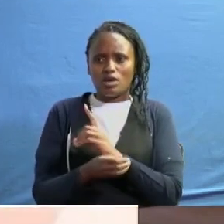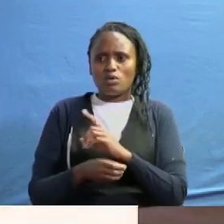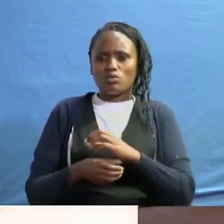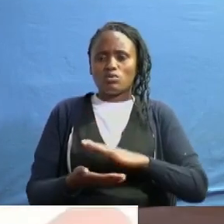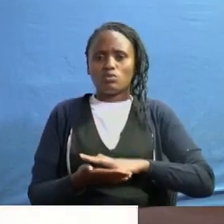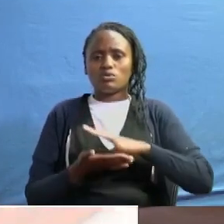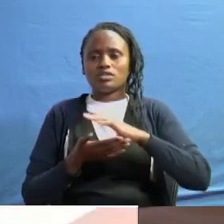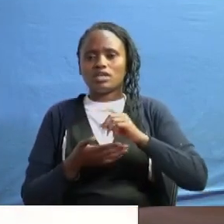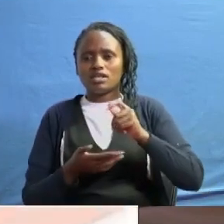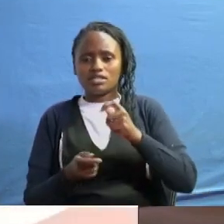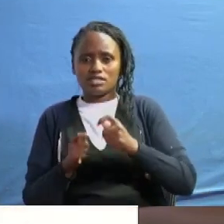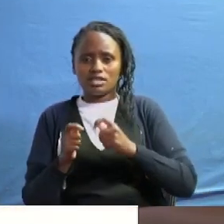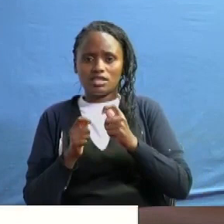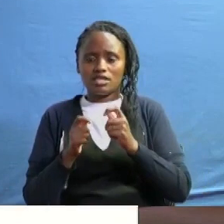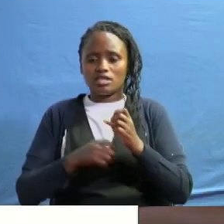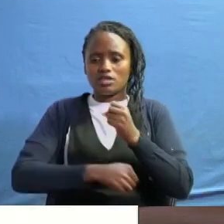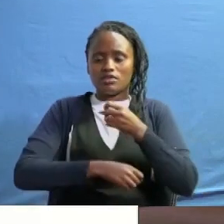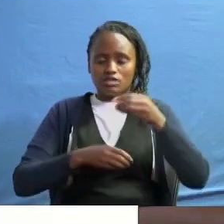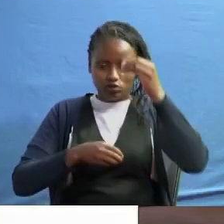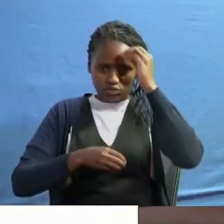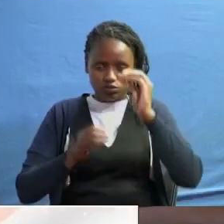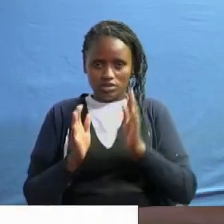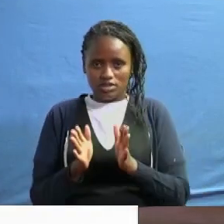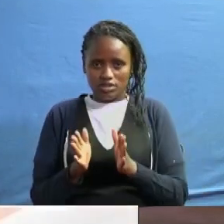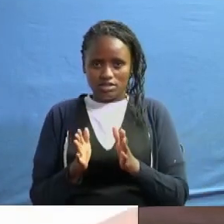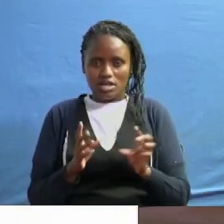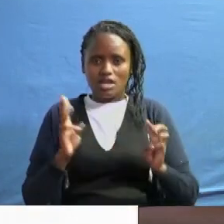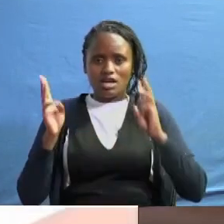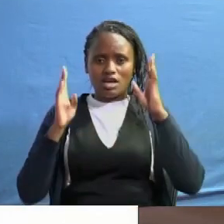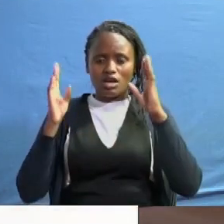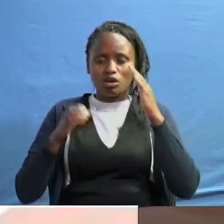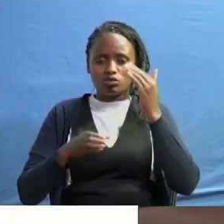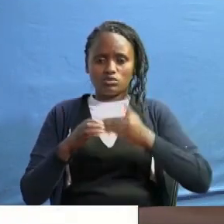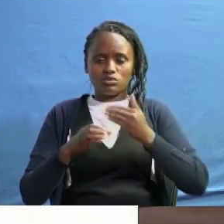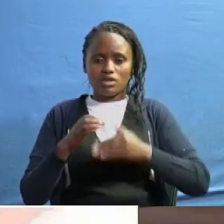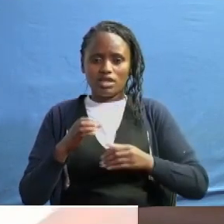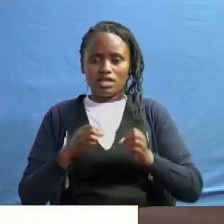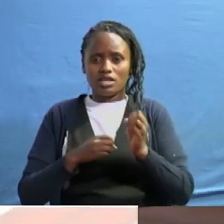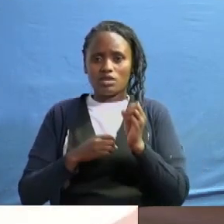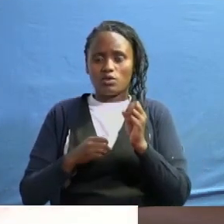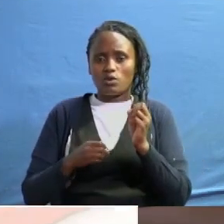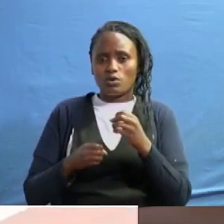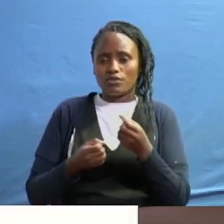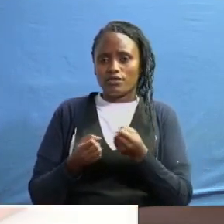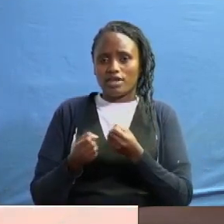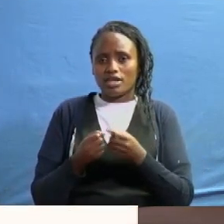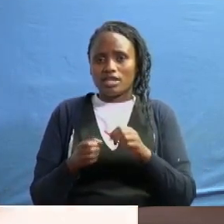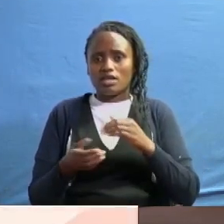mwa wanafunzi. Tamasha hizi zinatarajiwa kutamatika siku ya Alhamisi wiki ijayo.